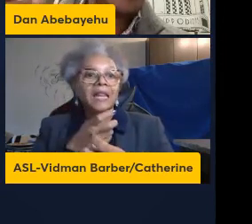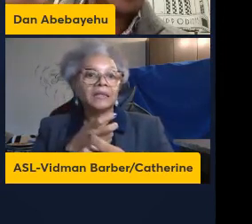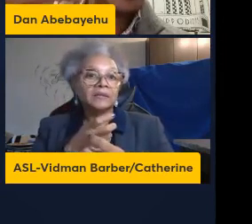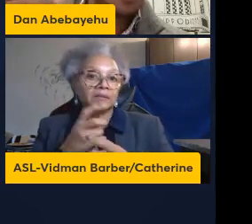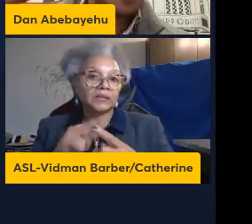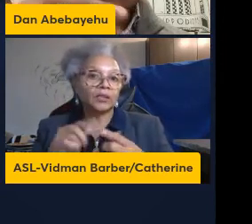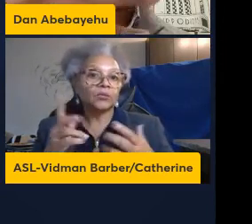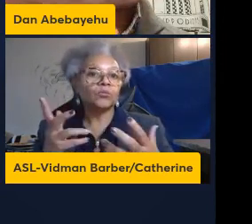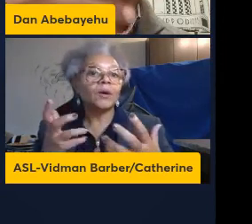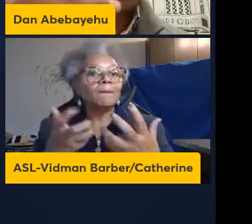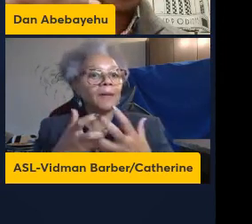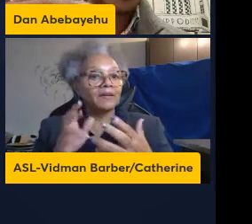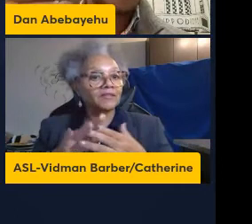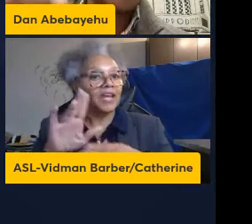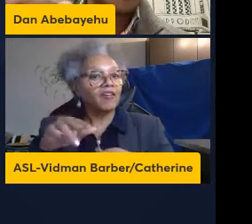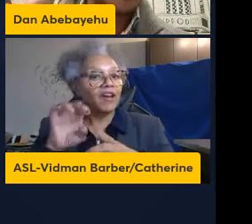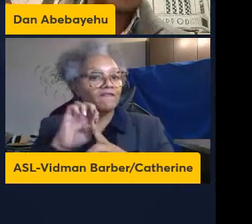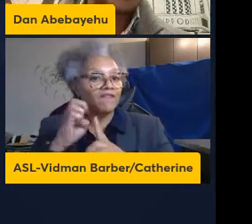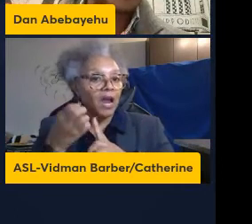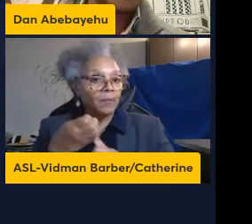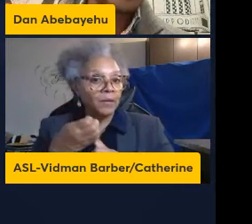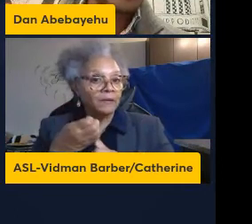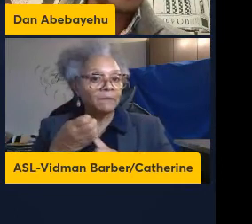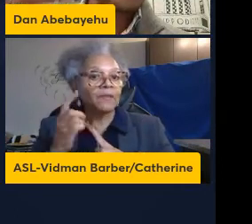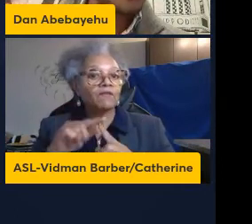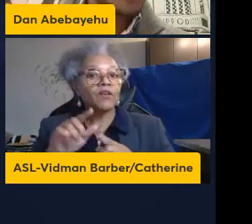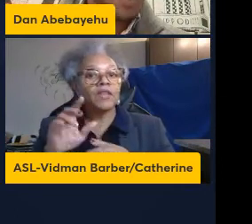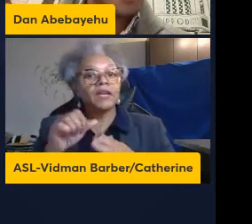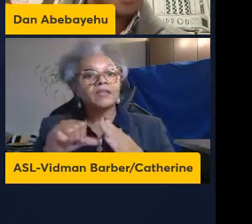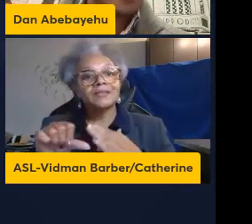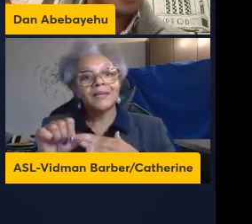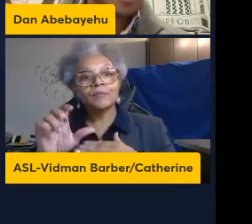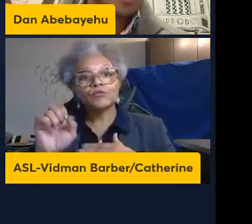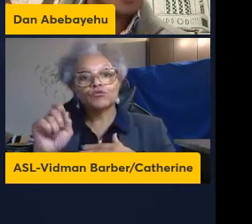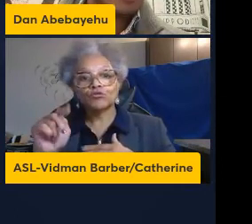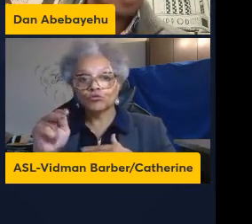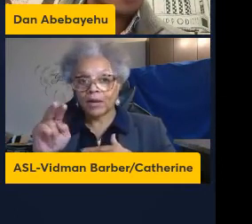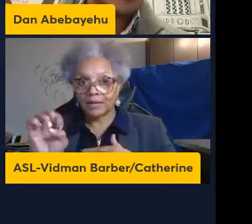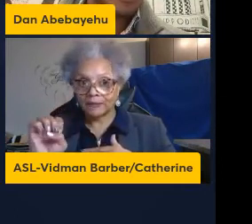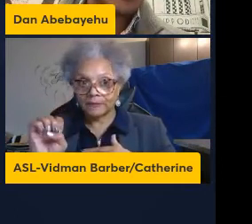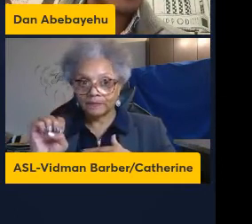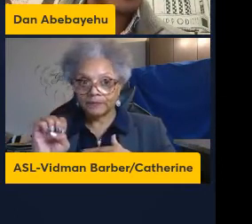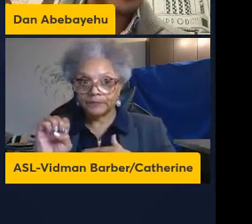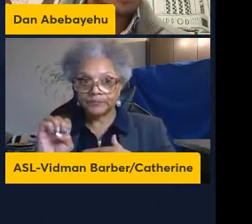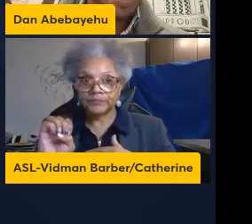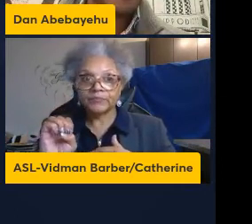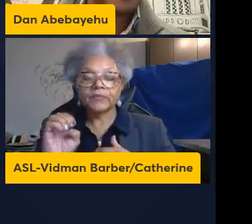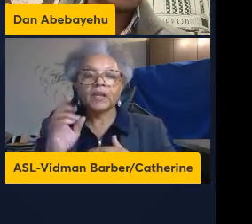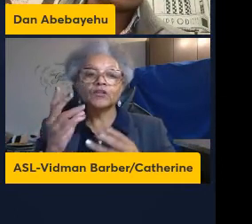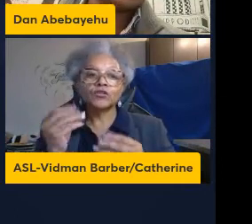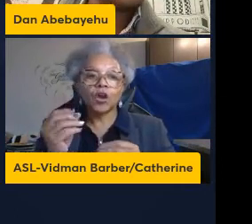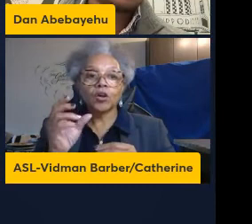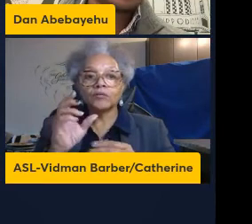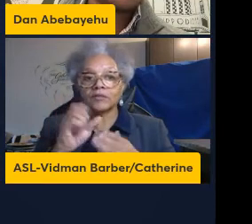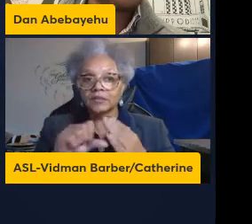native environment or their environment that they're on for their substrate, with 2 kilopascal soft substrates